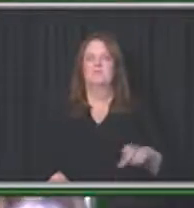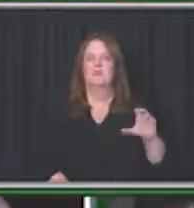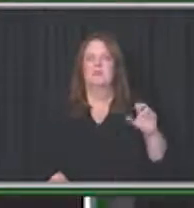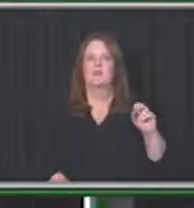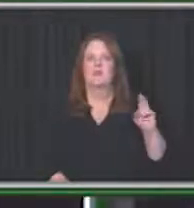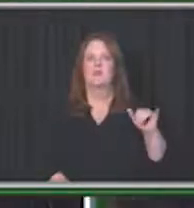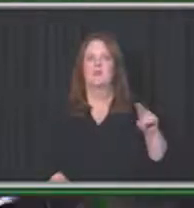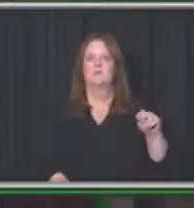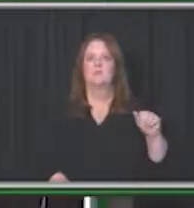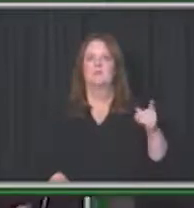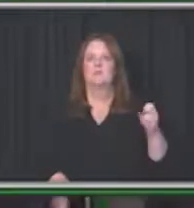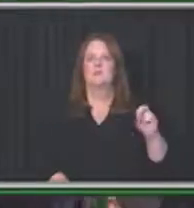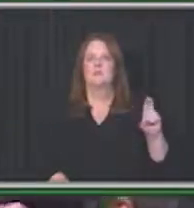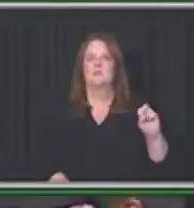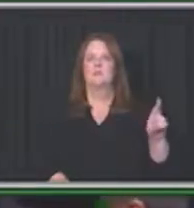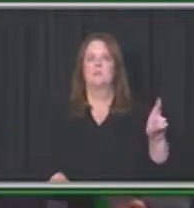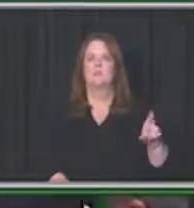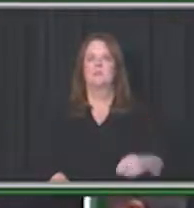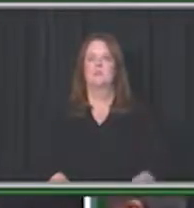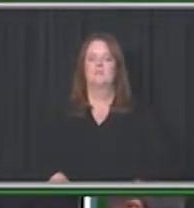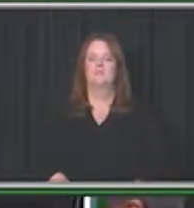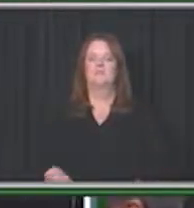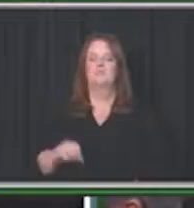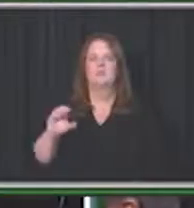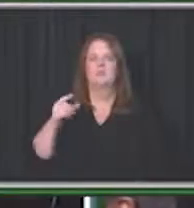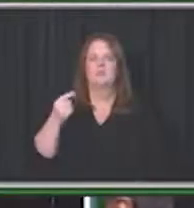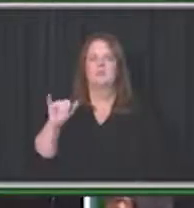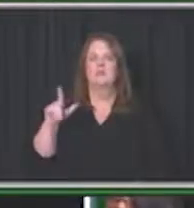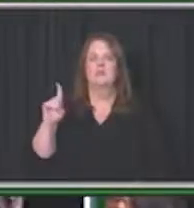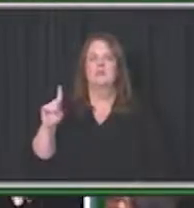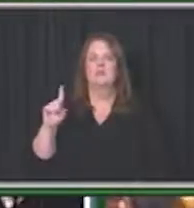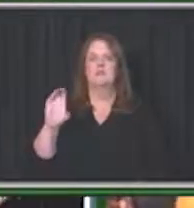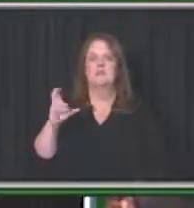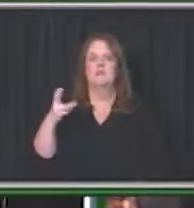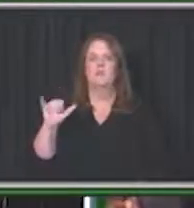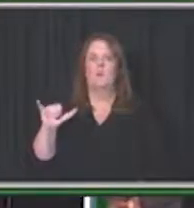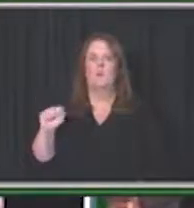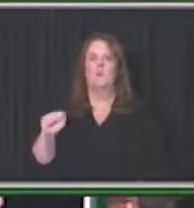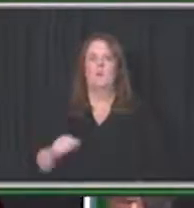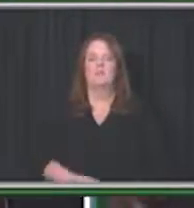Karina Gober. Hira Jiwa.